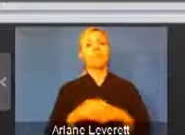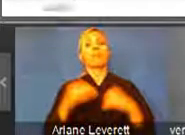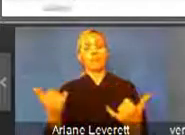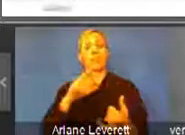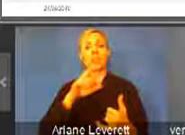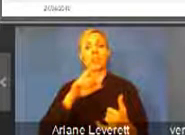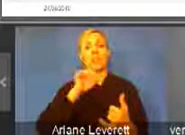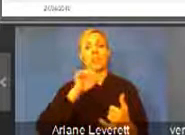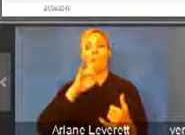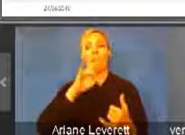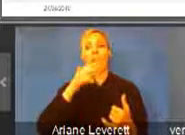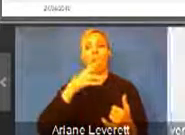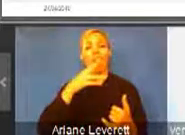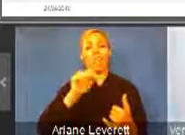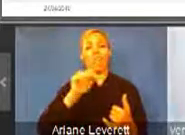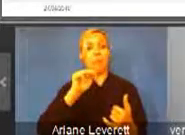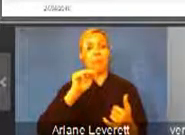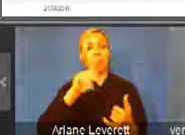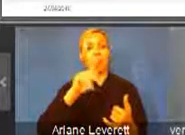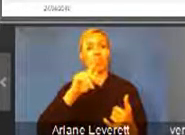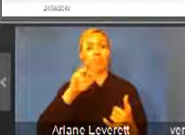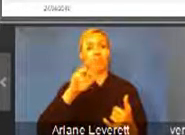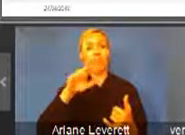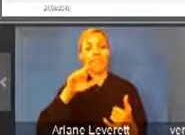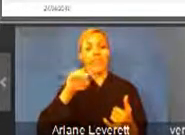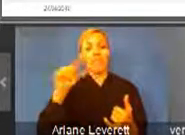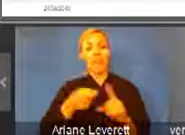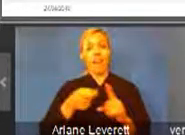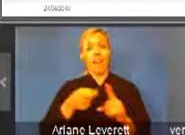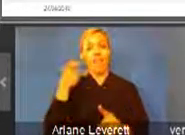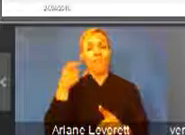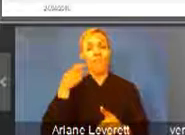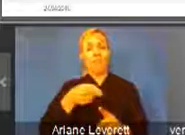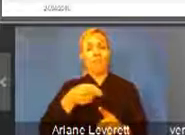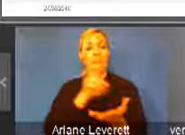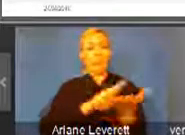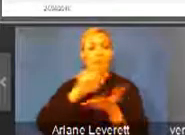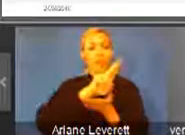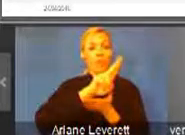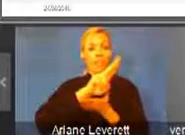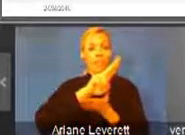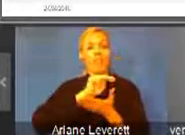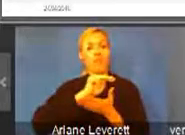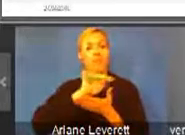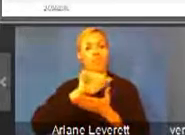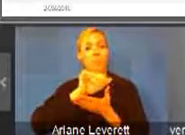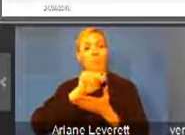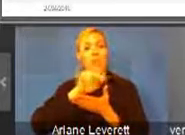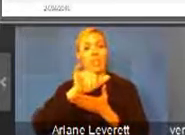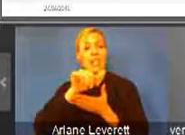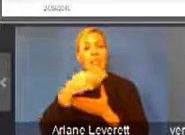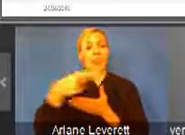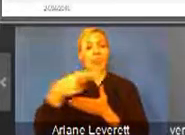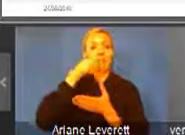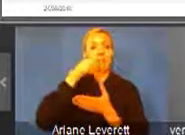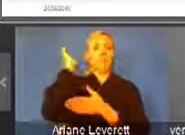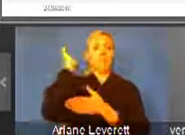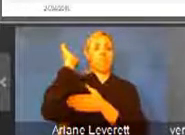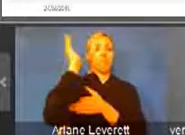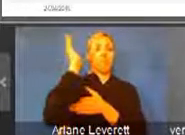Jahn, both from the Ludwigs-Maximilians-University of Munich, and they will present the Science to Policy Brief